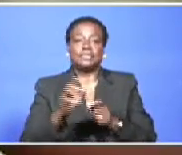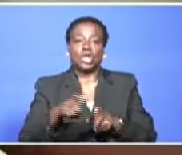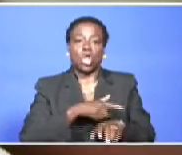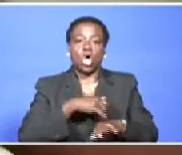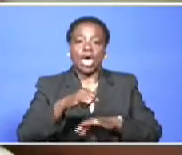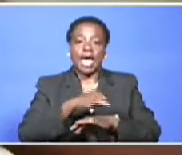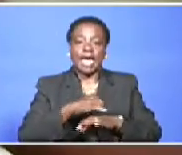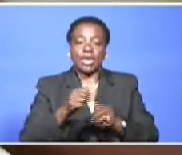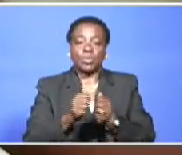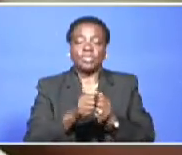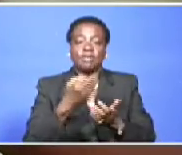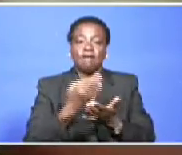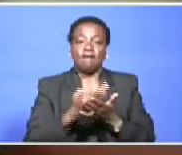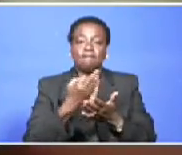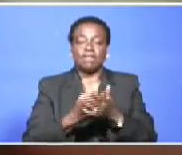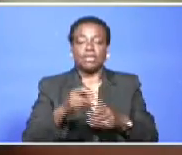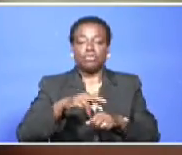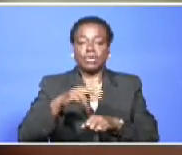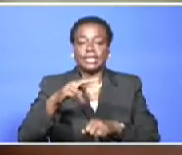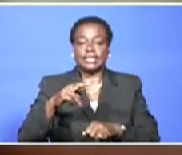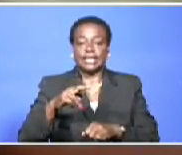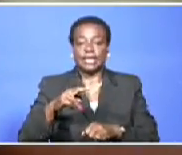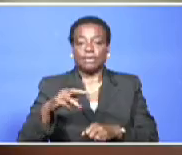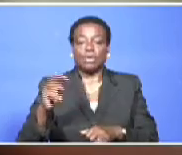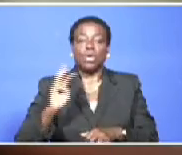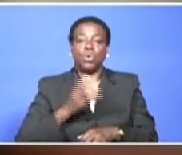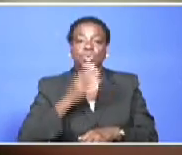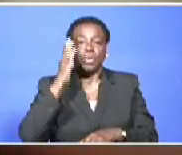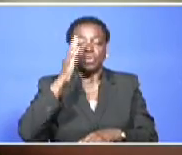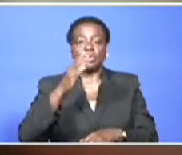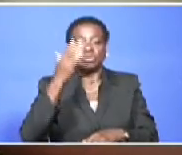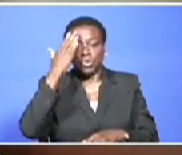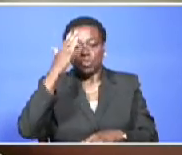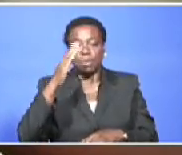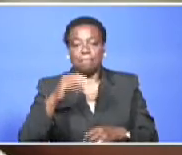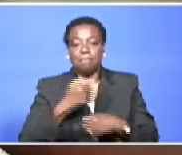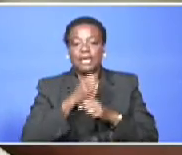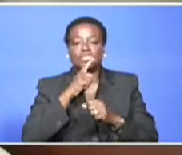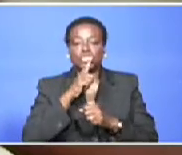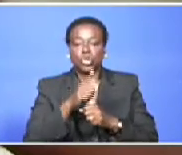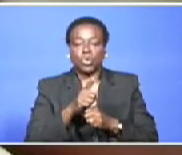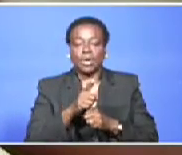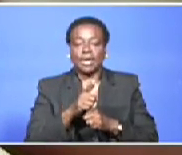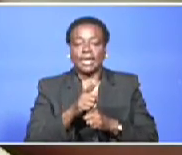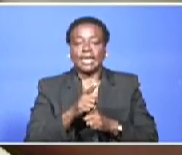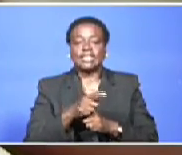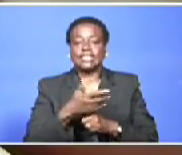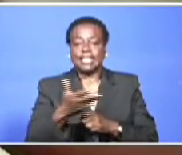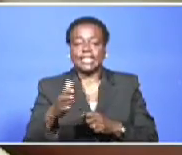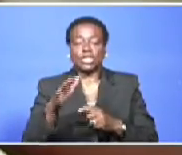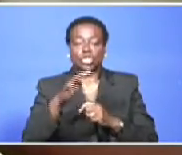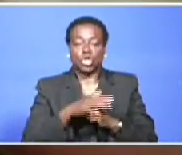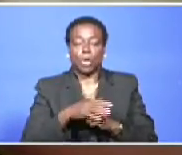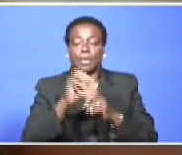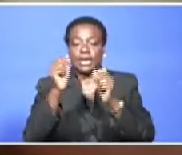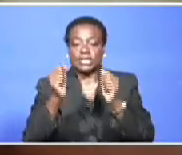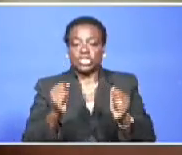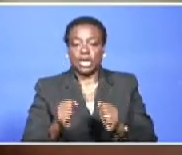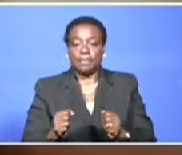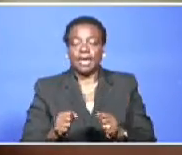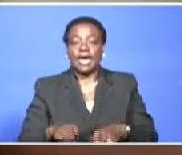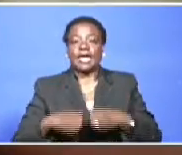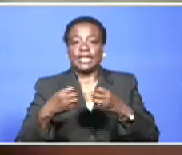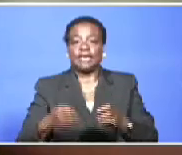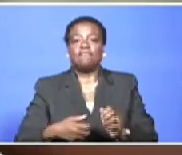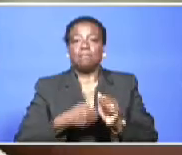we're going to make sure since Sally be there in top shape and give some captains, most of the captains out there, good opportunity